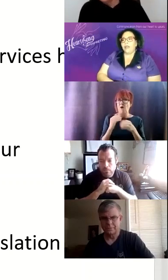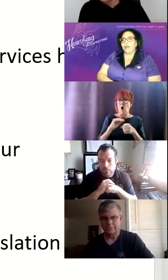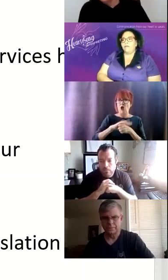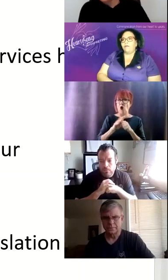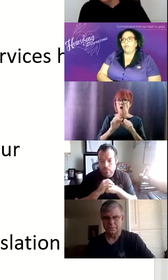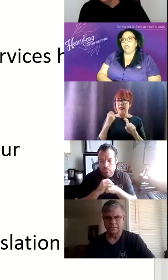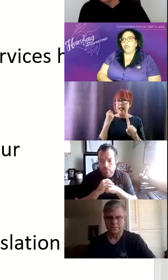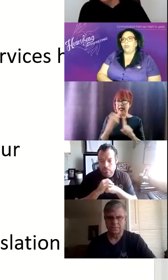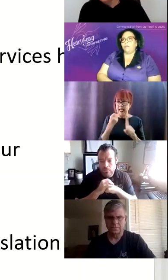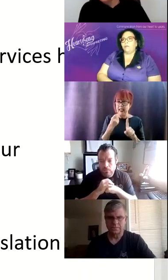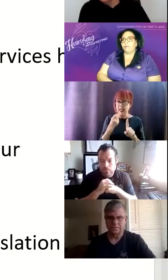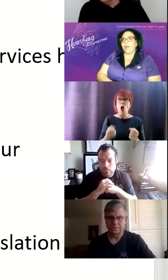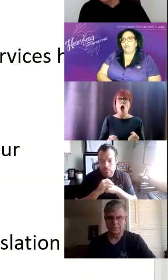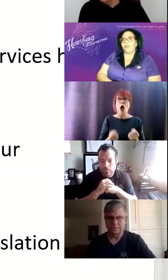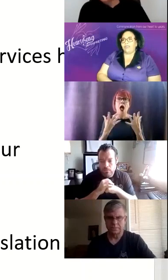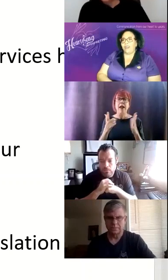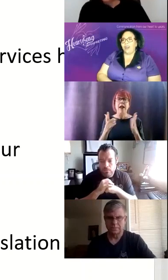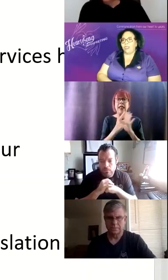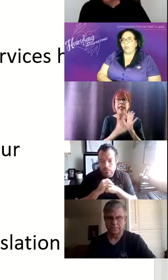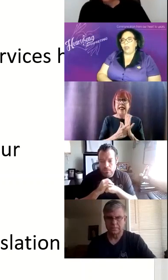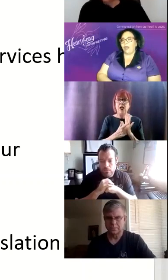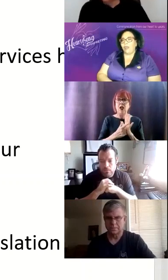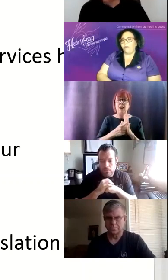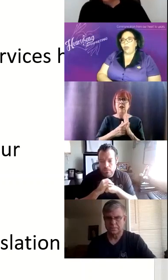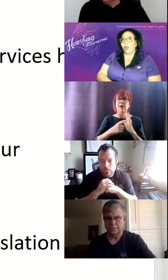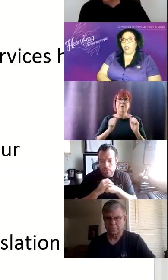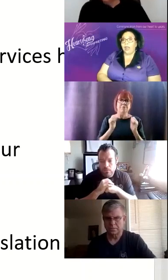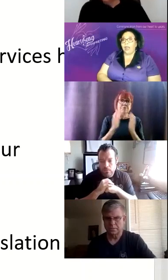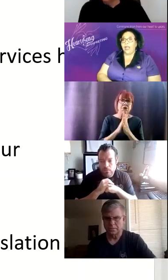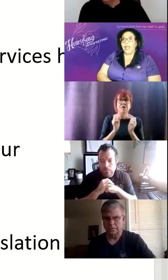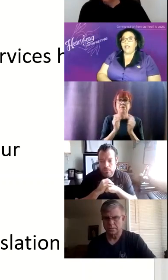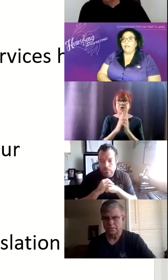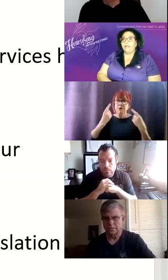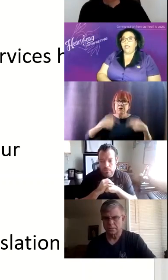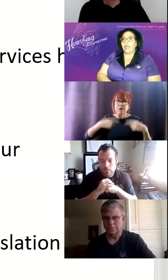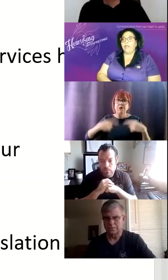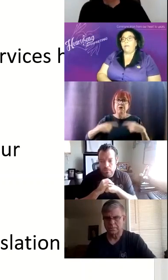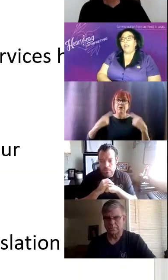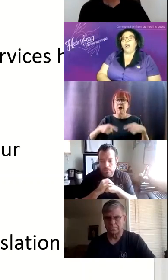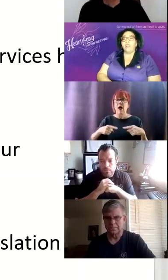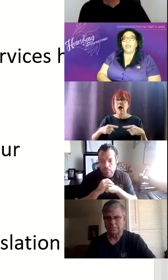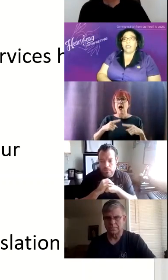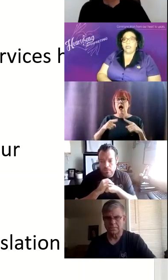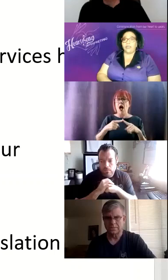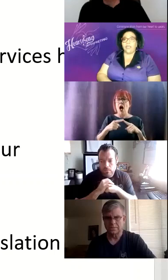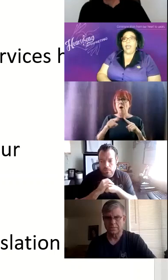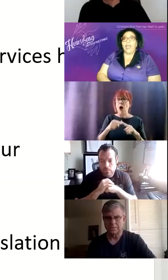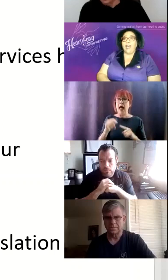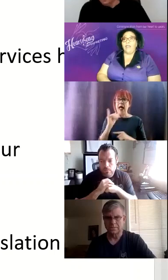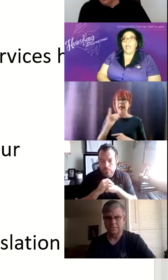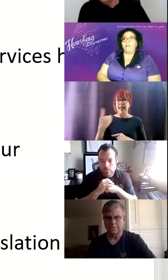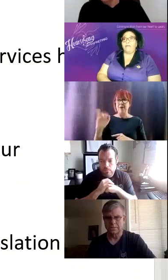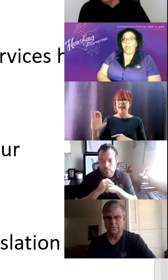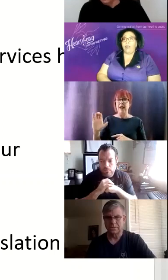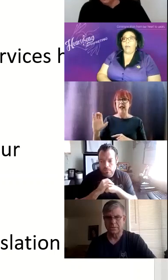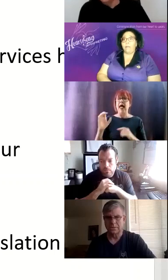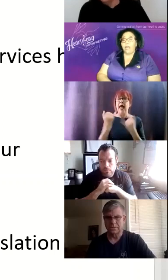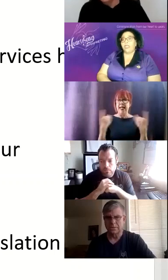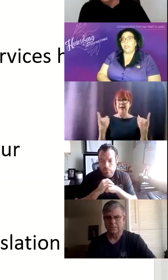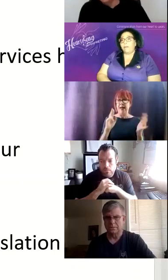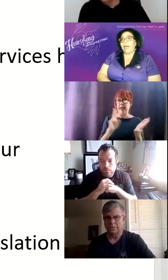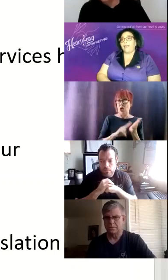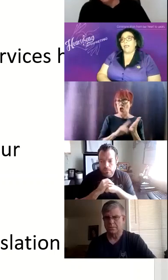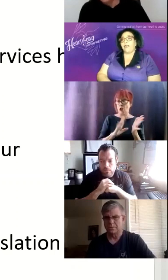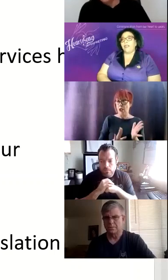lot of legal battles and talks going on regarding the independent contractors. And that very